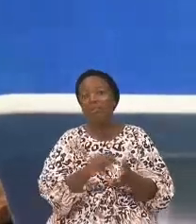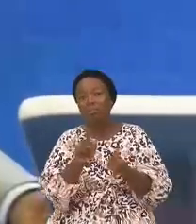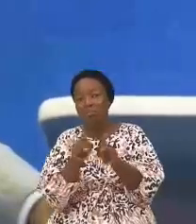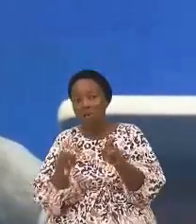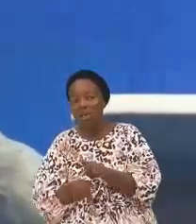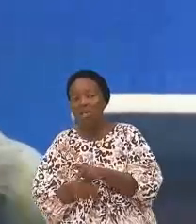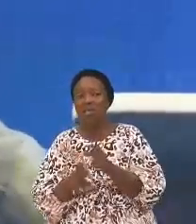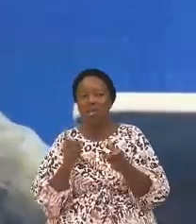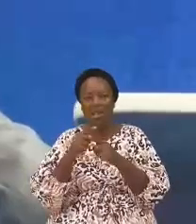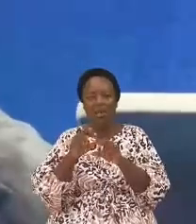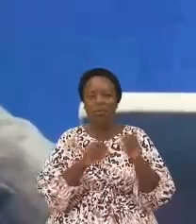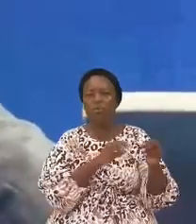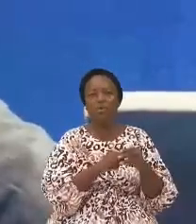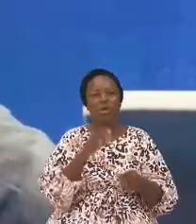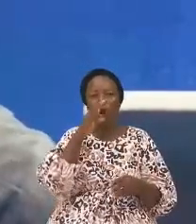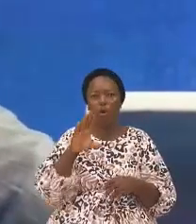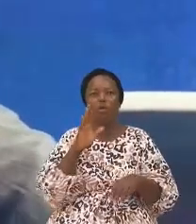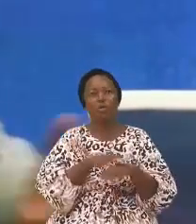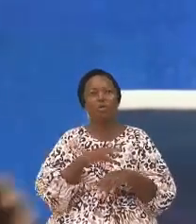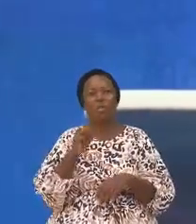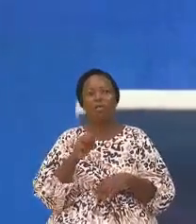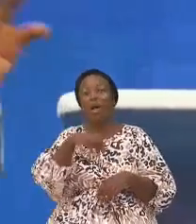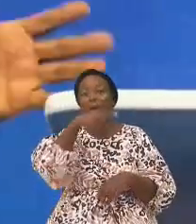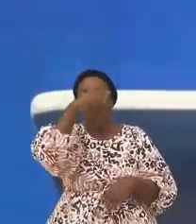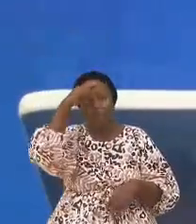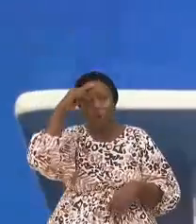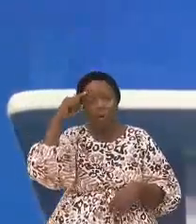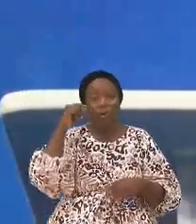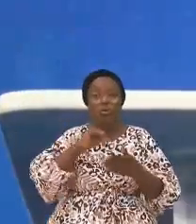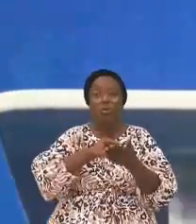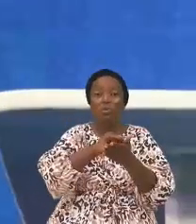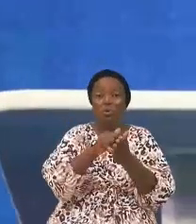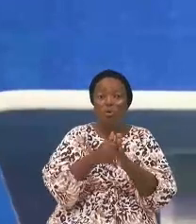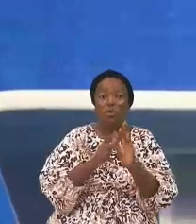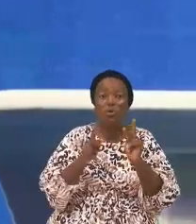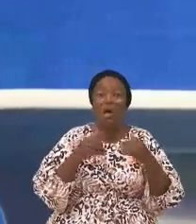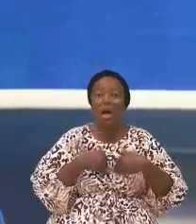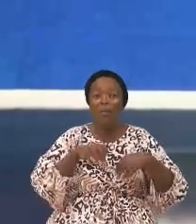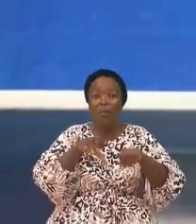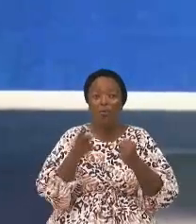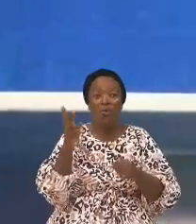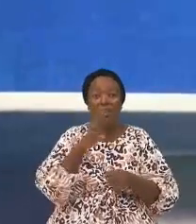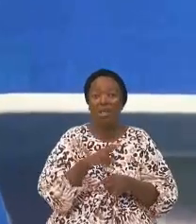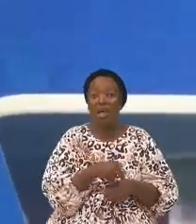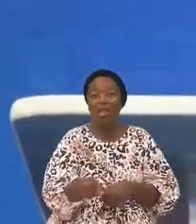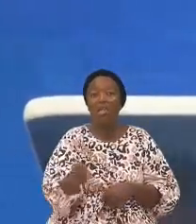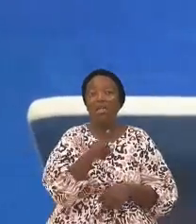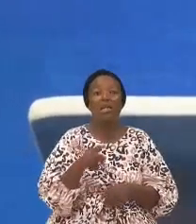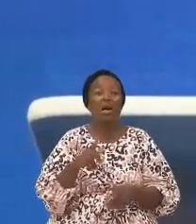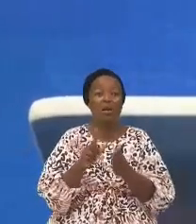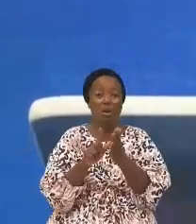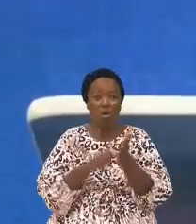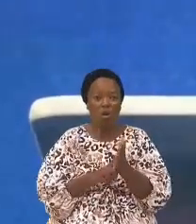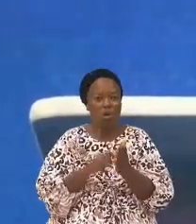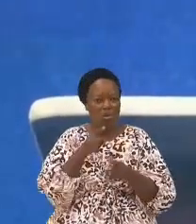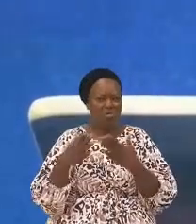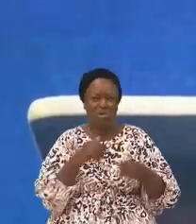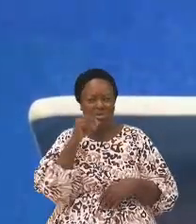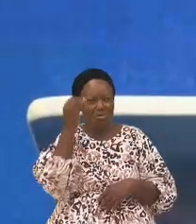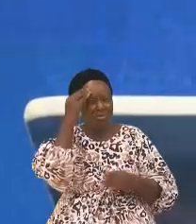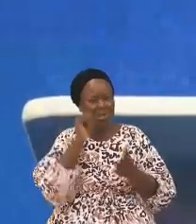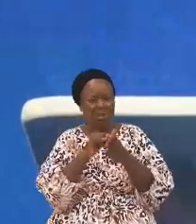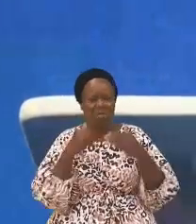go and marry from that area, then they put a curse on them. Because those people are breaking